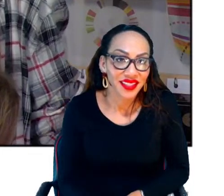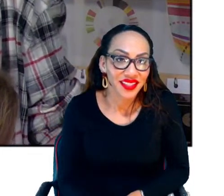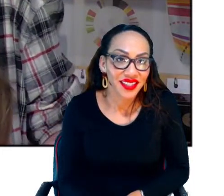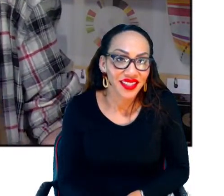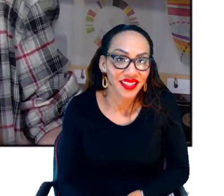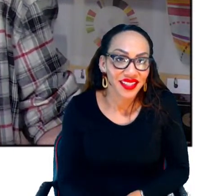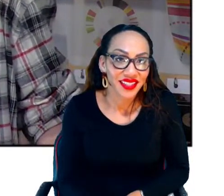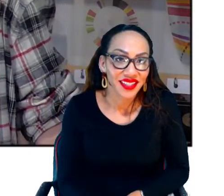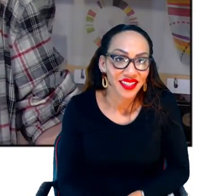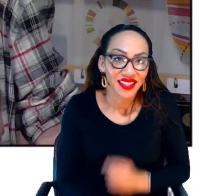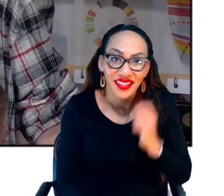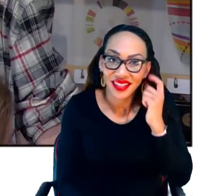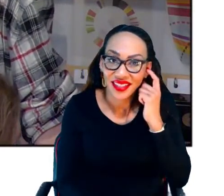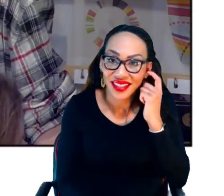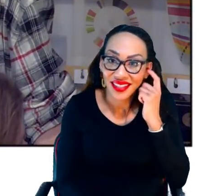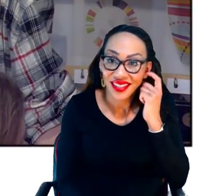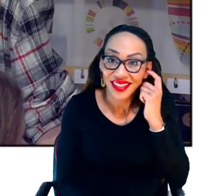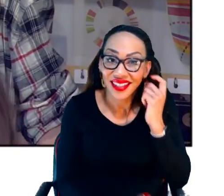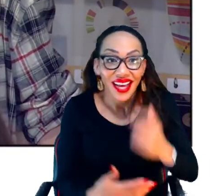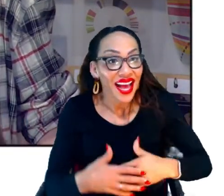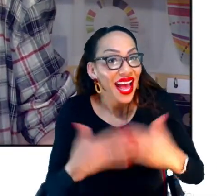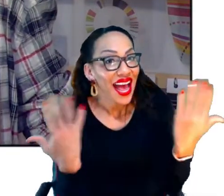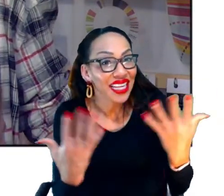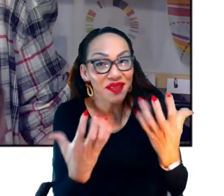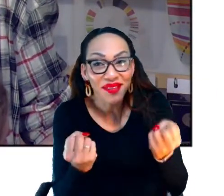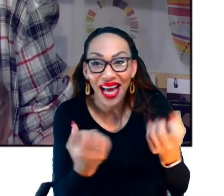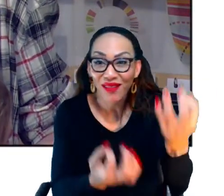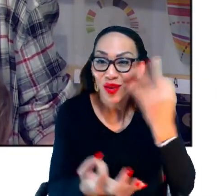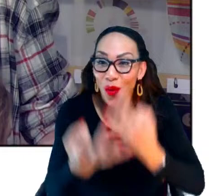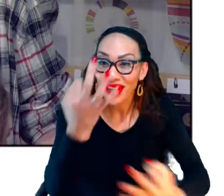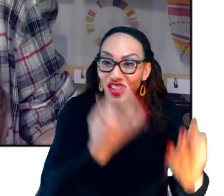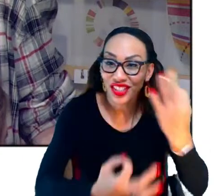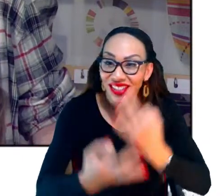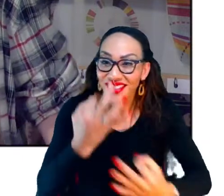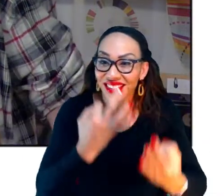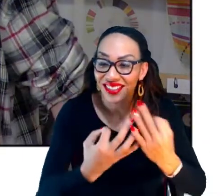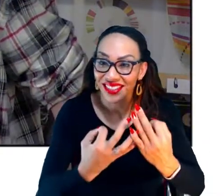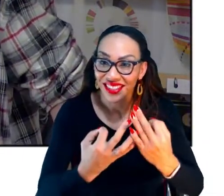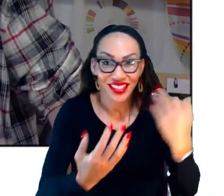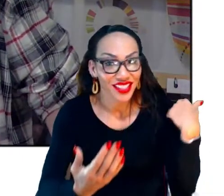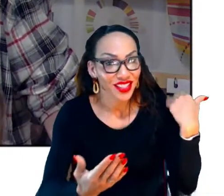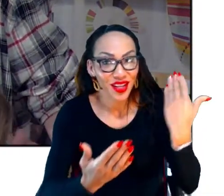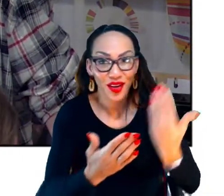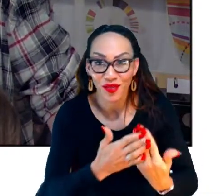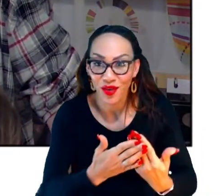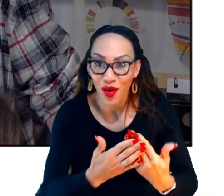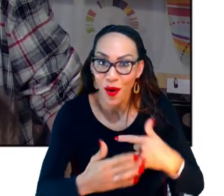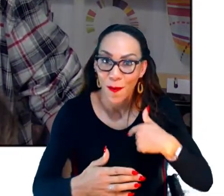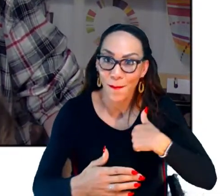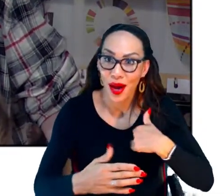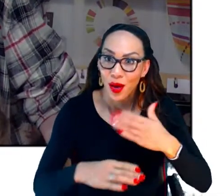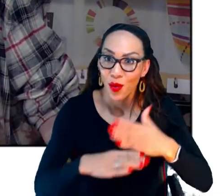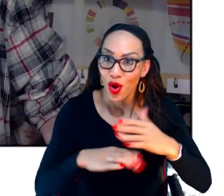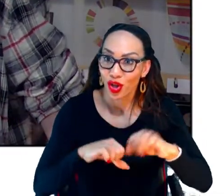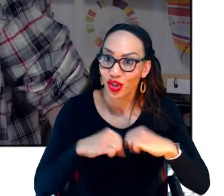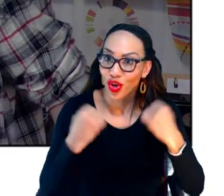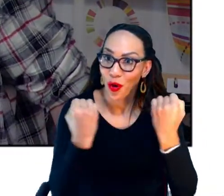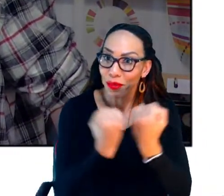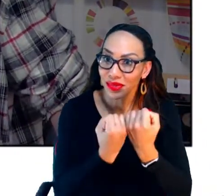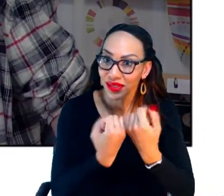Has anybody got any questions so far about the workshops that I've been doing or anything whilst waiting for that to come up?